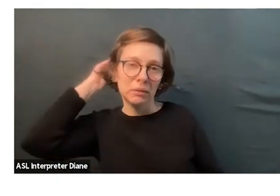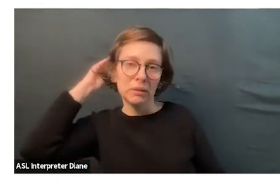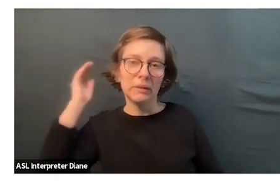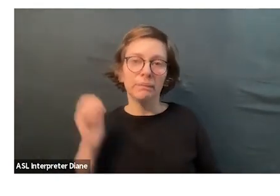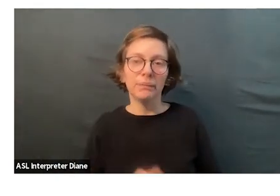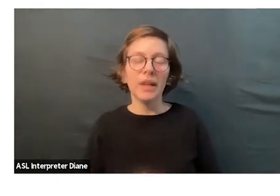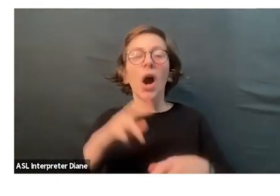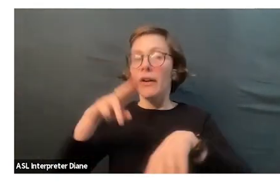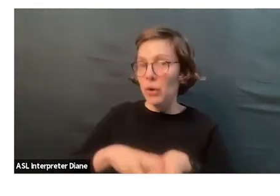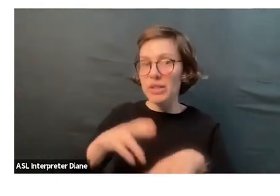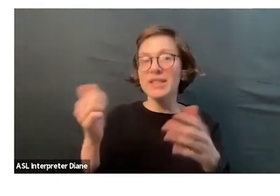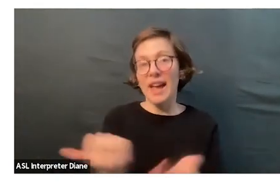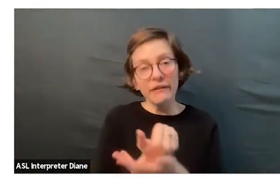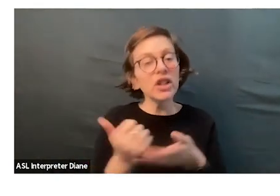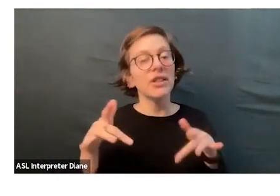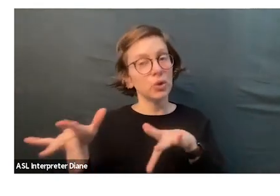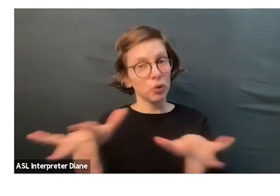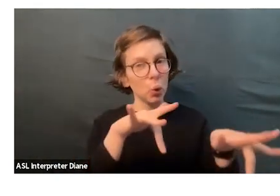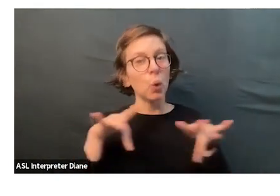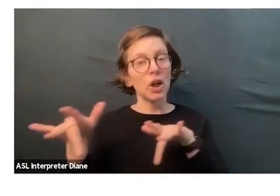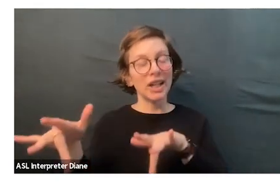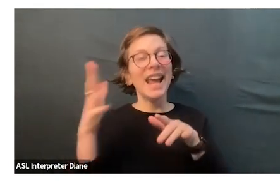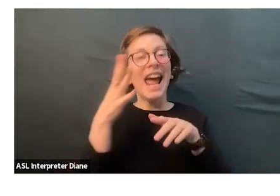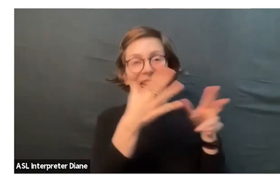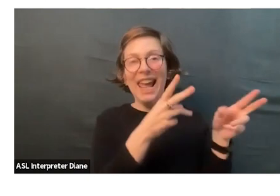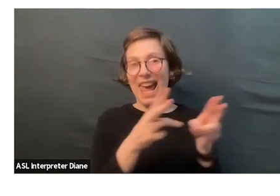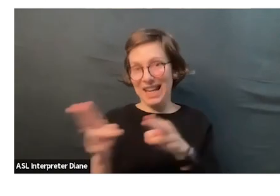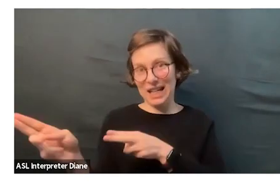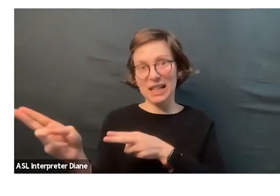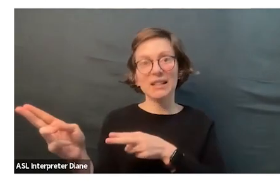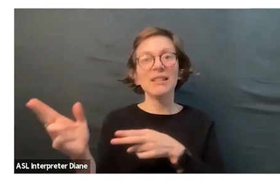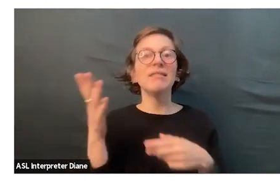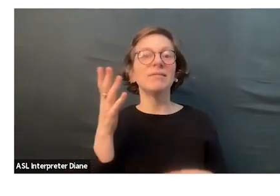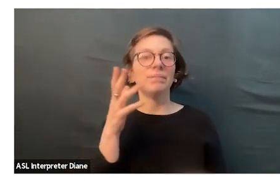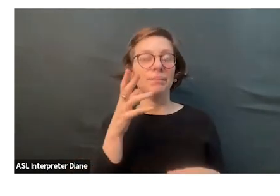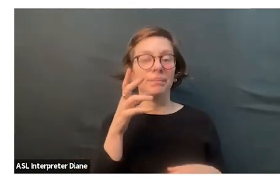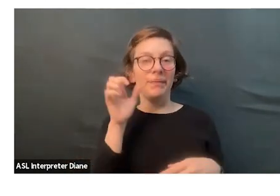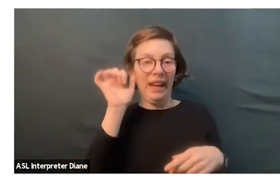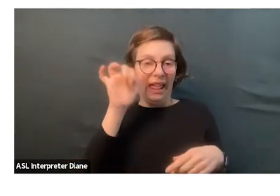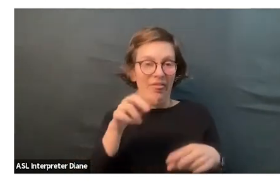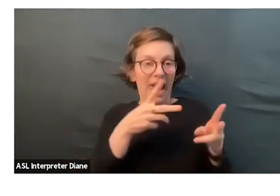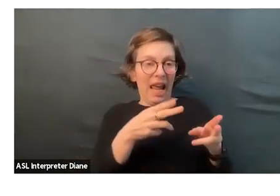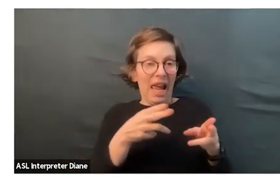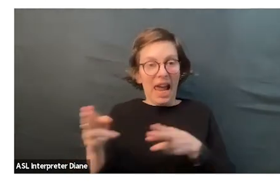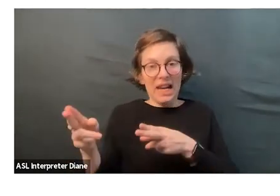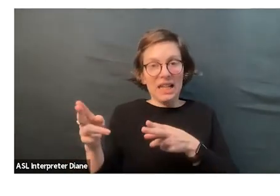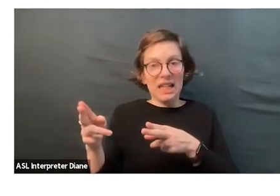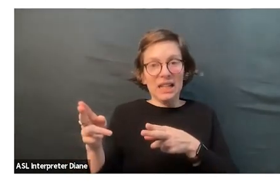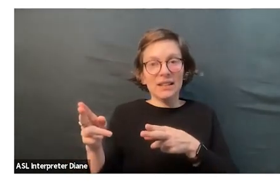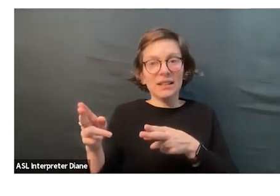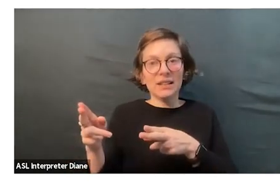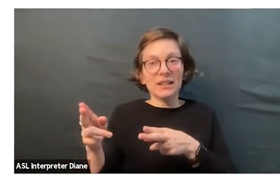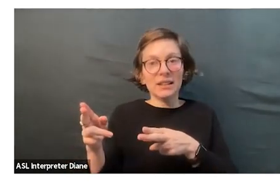in Manifest Orientalism, I think they meant Manifest Destiny. The examples of the interactions of missions